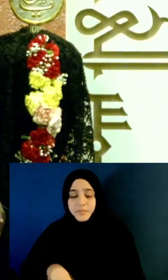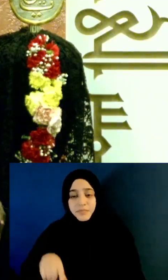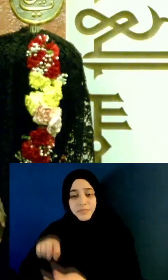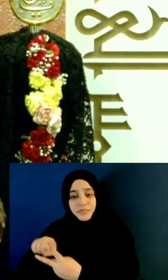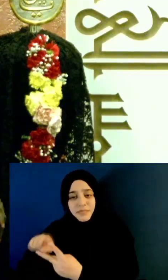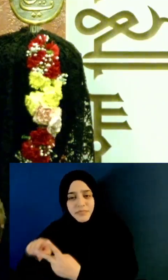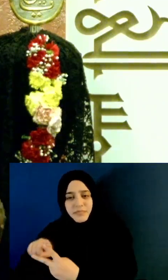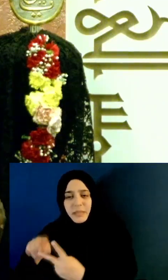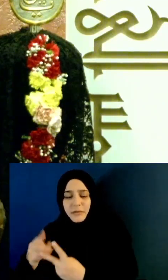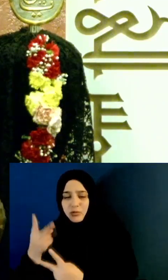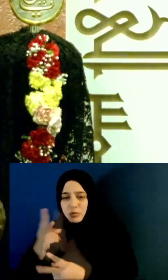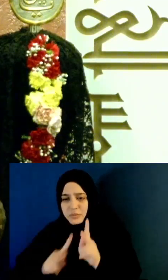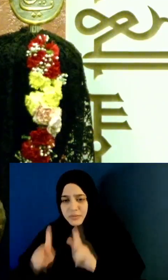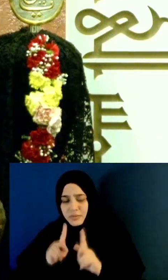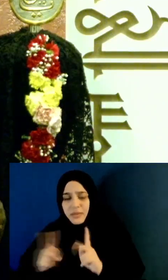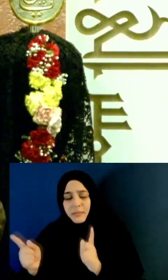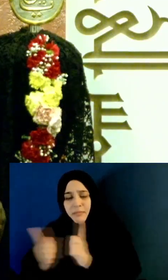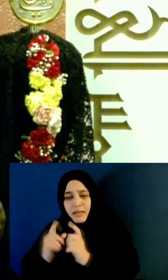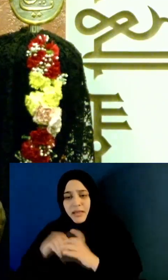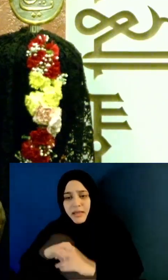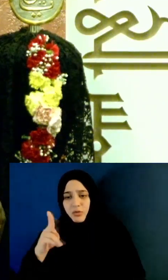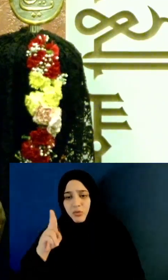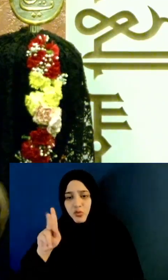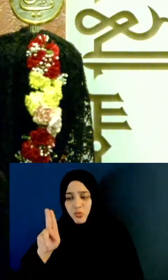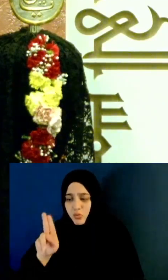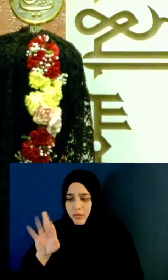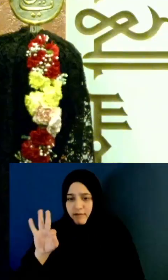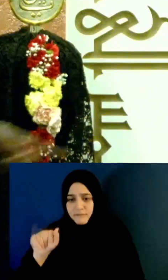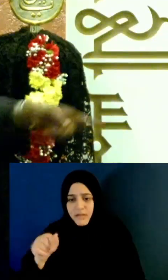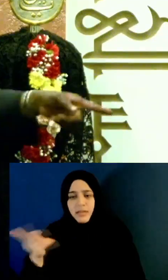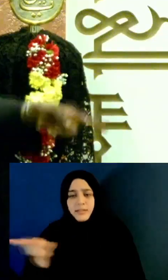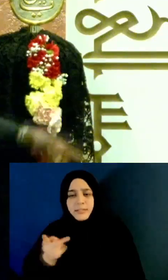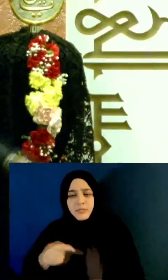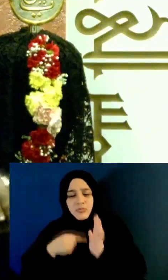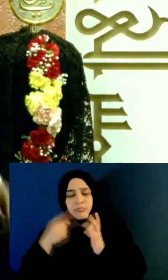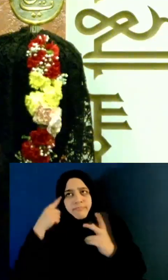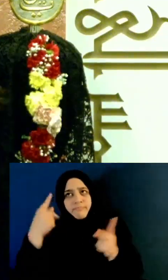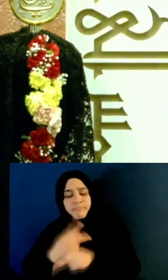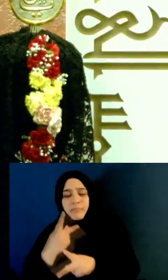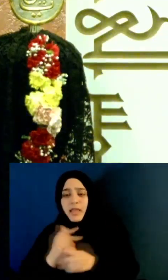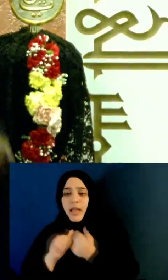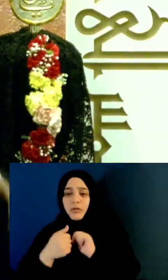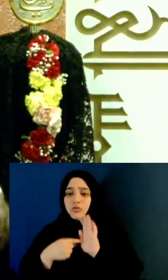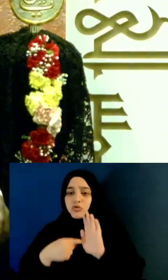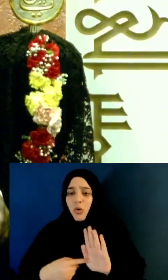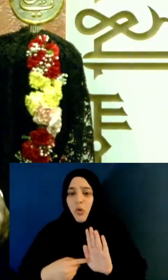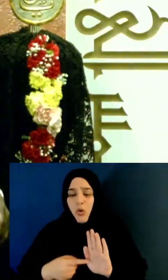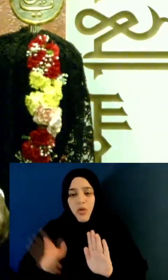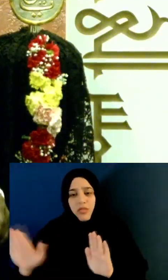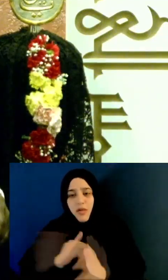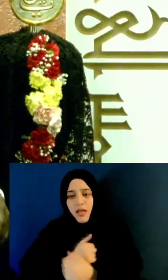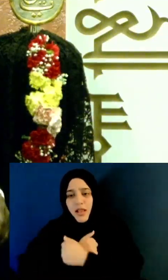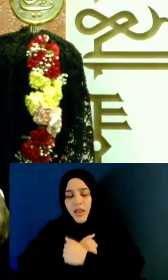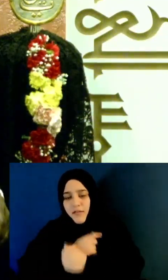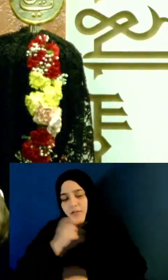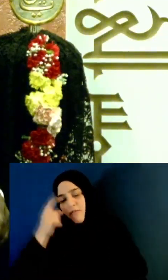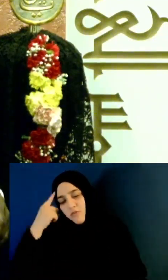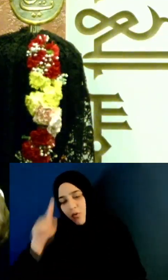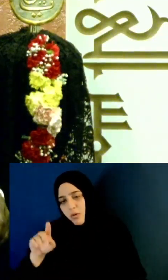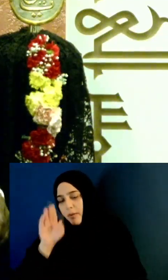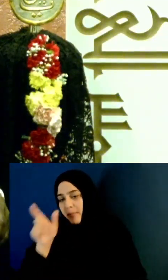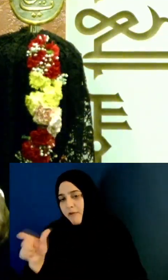discussing how to demonstrate their wilaya to Aba Abdullah. Be proud of who you are. That's